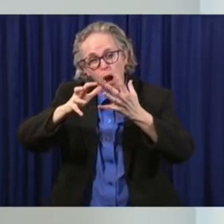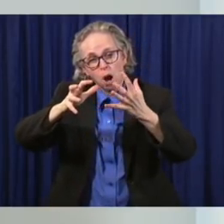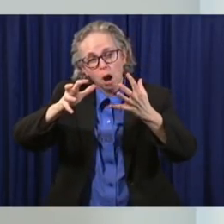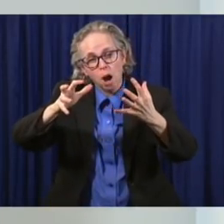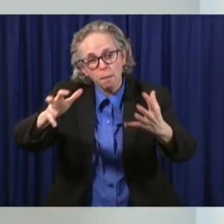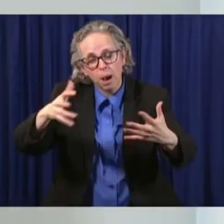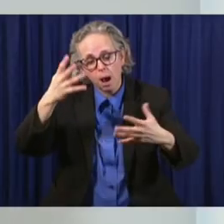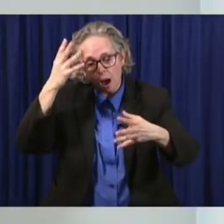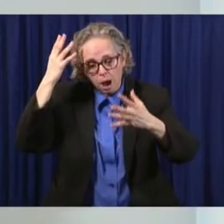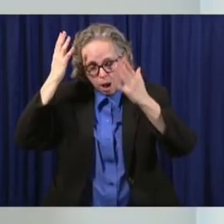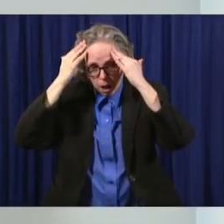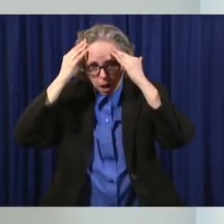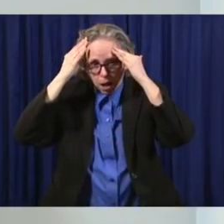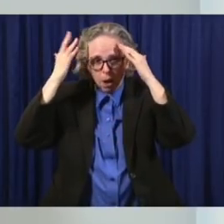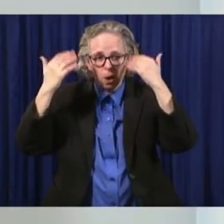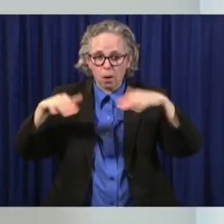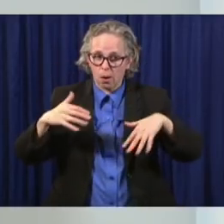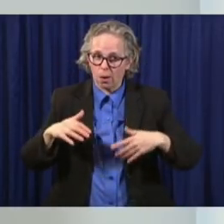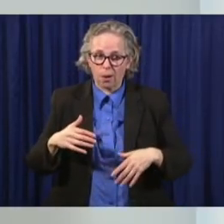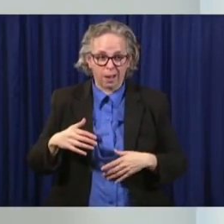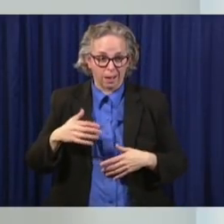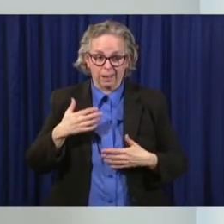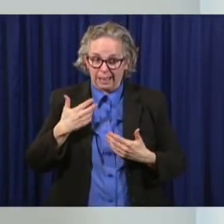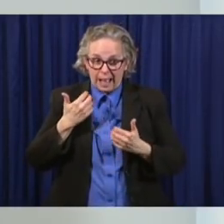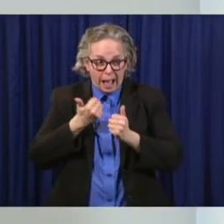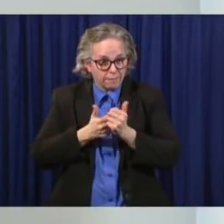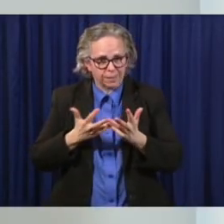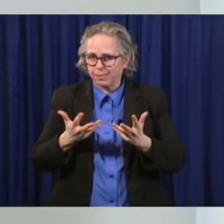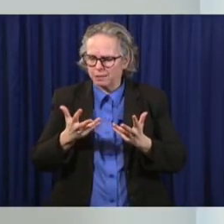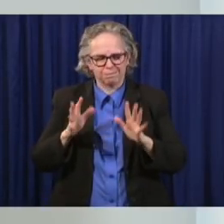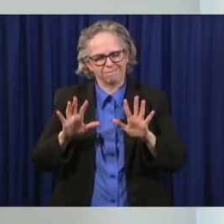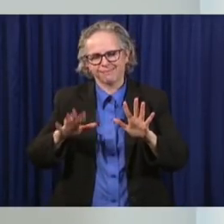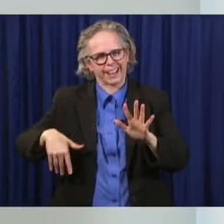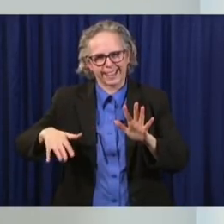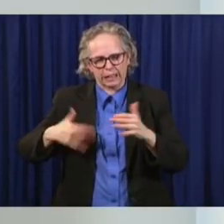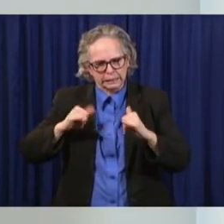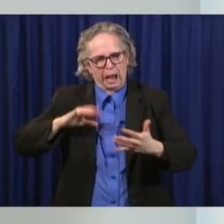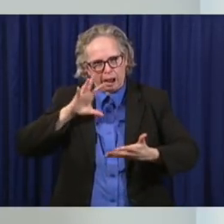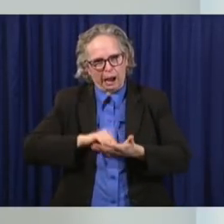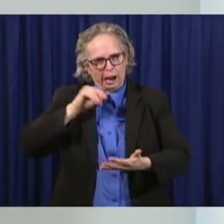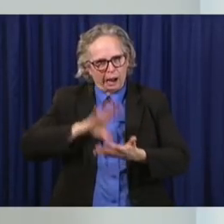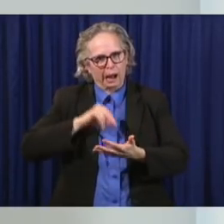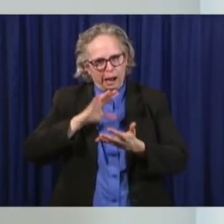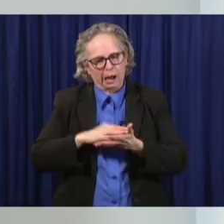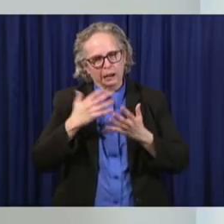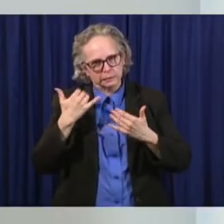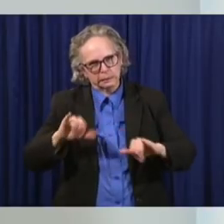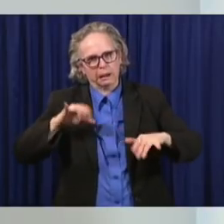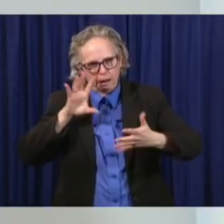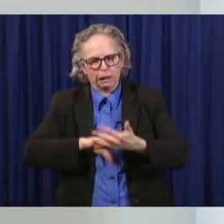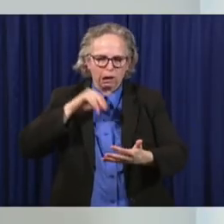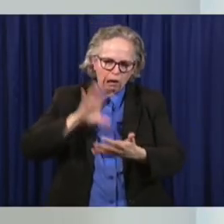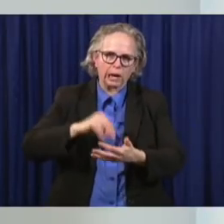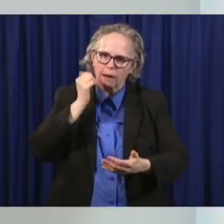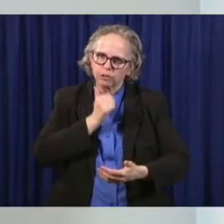but we still don't know everything that we need to know. The learning will come every day, but I do believe that Ohio